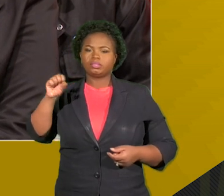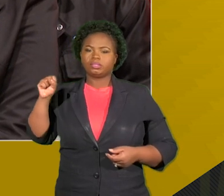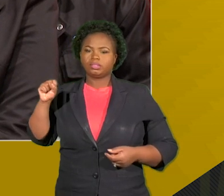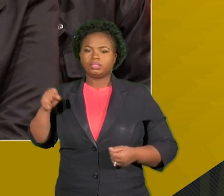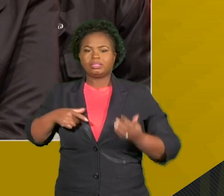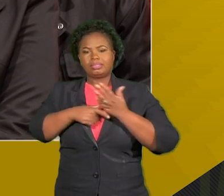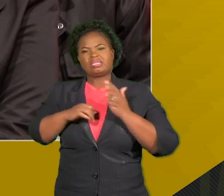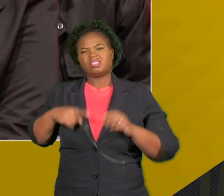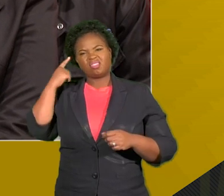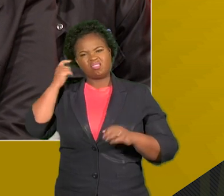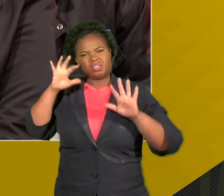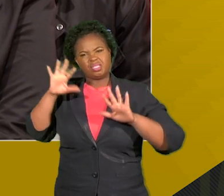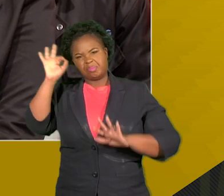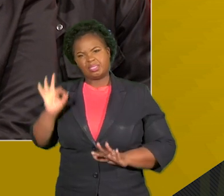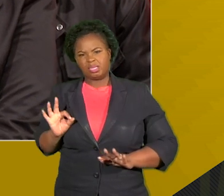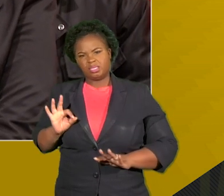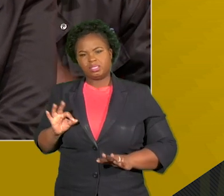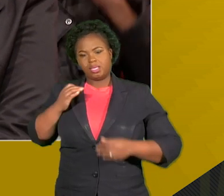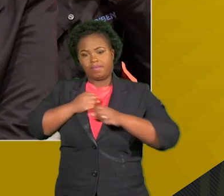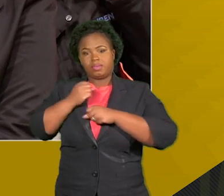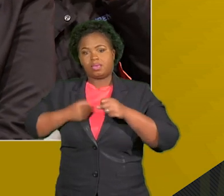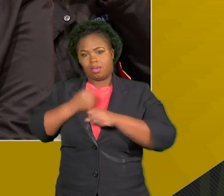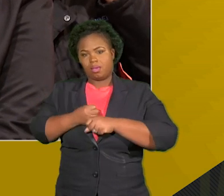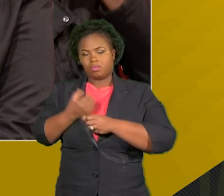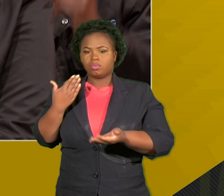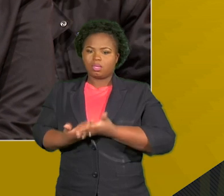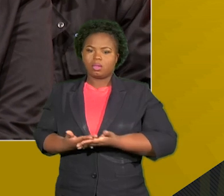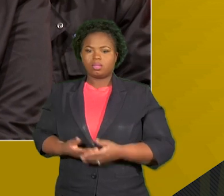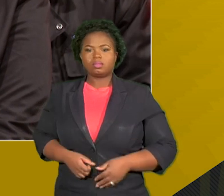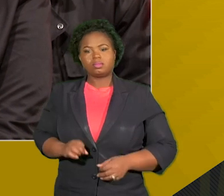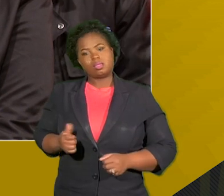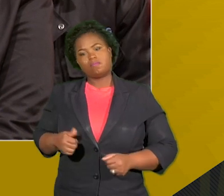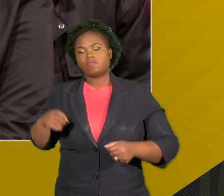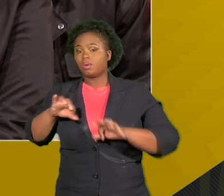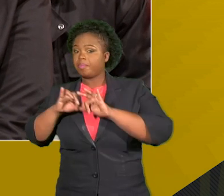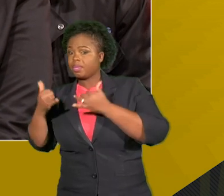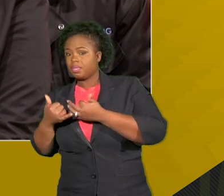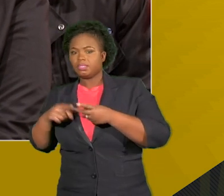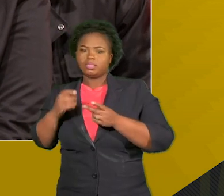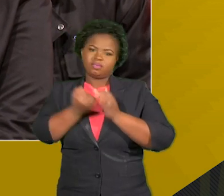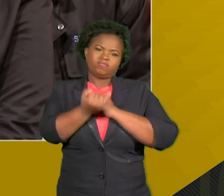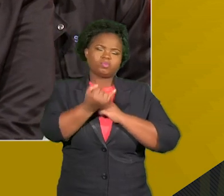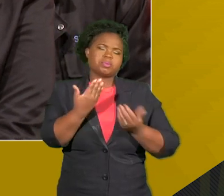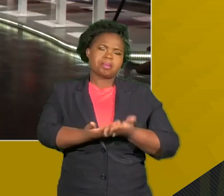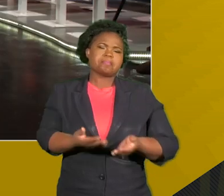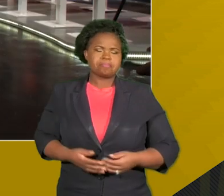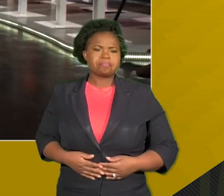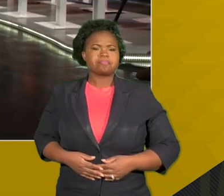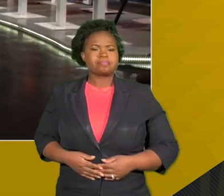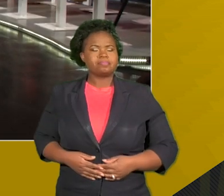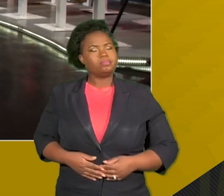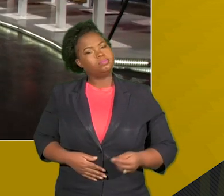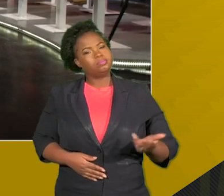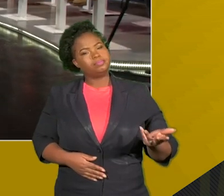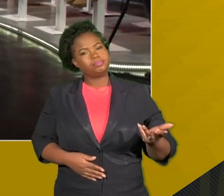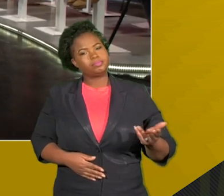the moment it's about 10% per annum that you can earn of your annual income mm. for companies and also for individuals. Mm, mm. That's a huge amount. Let me